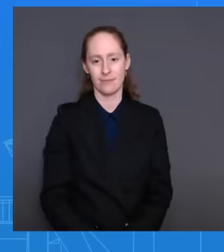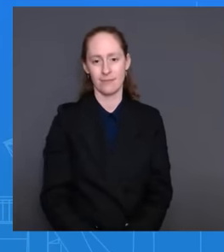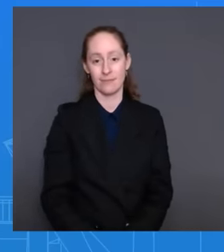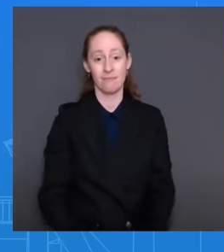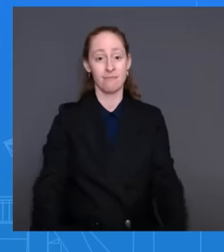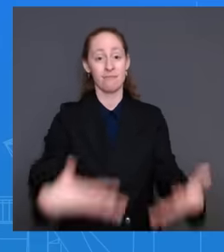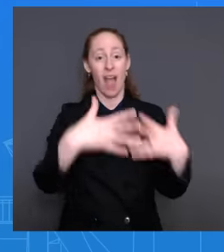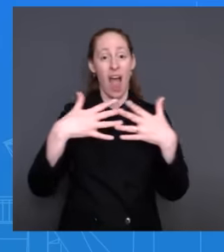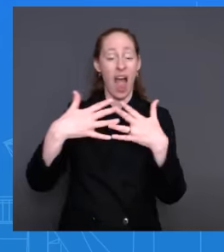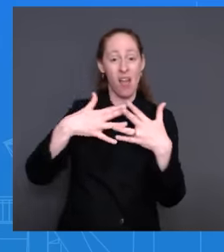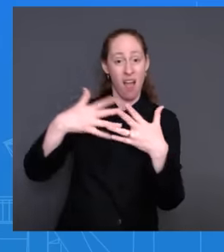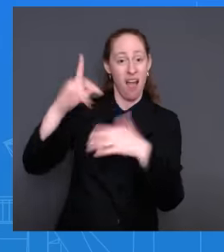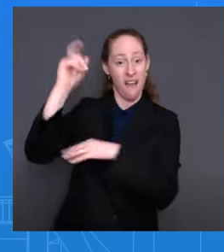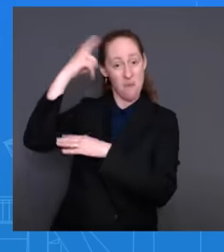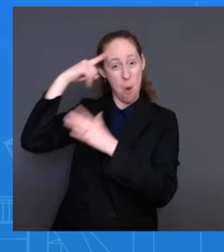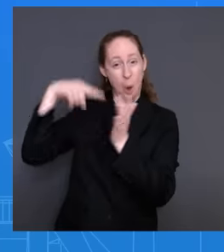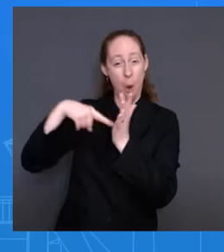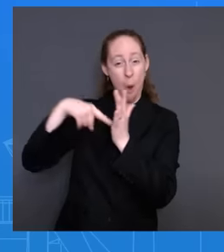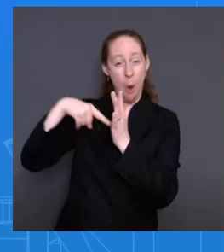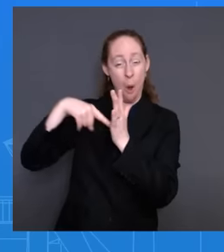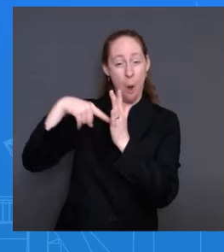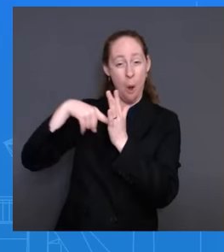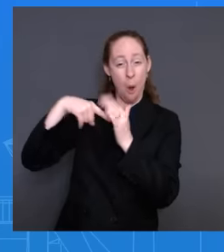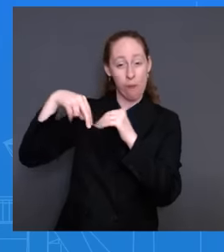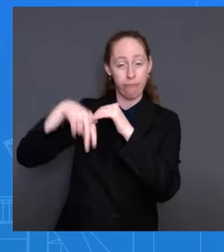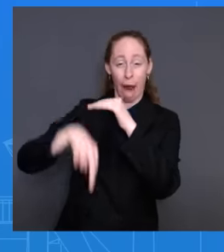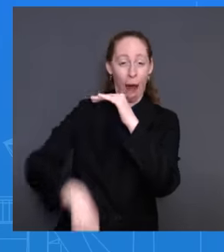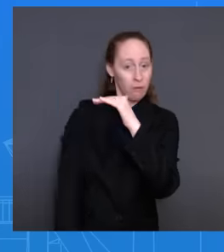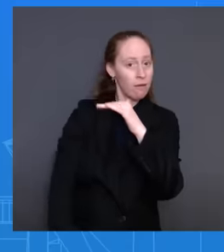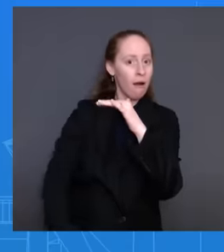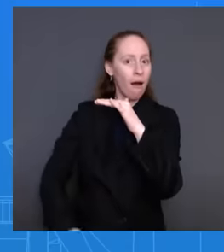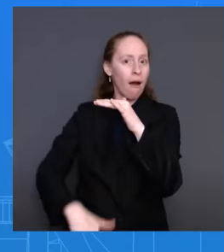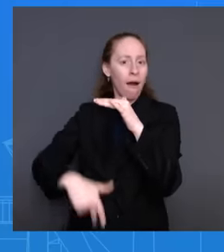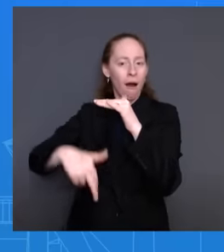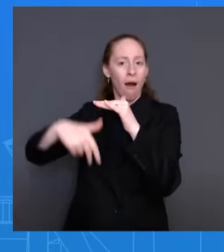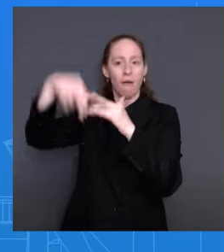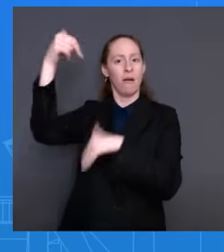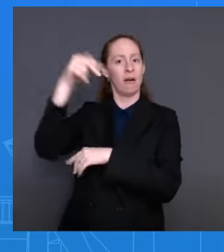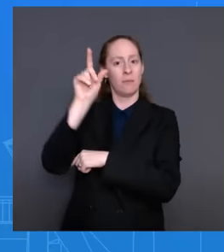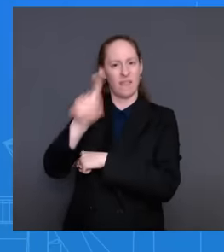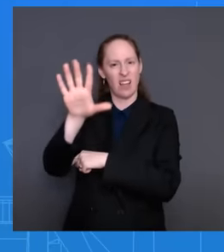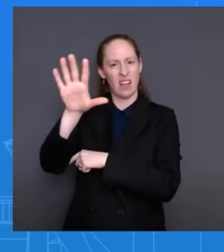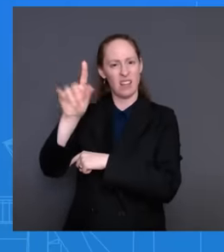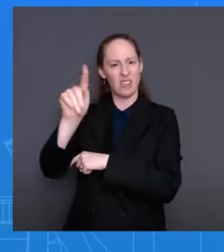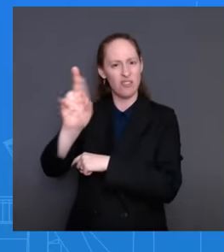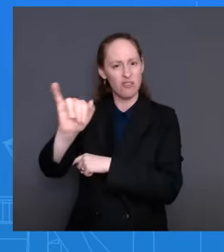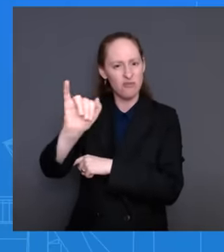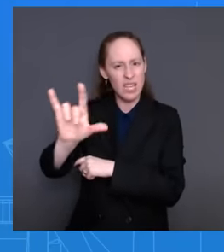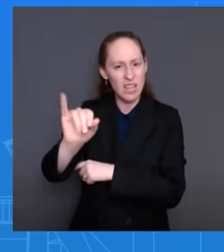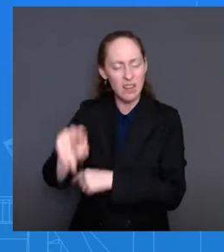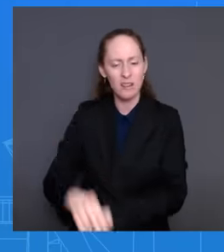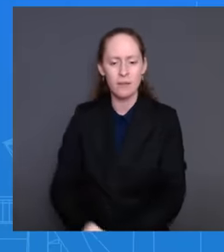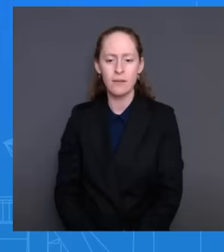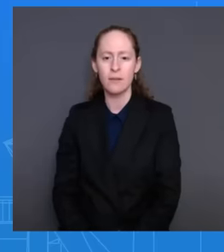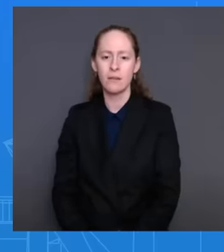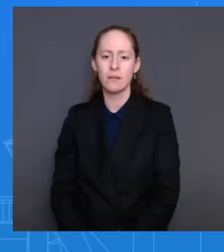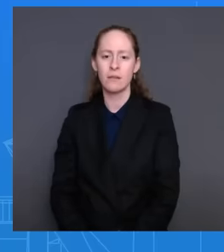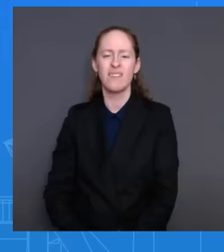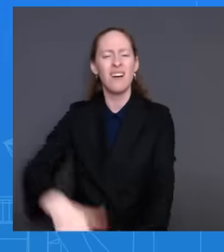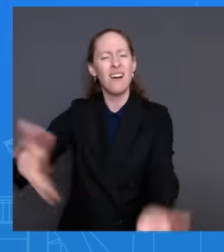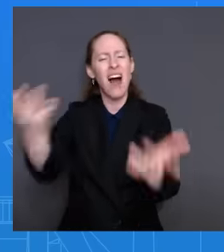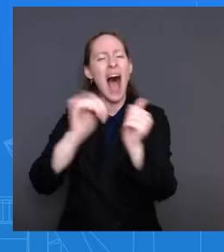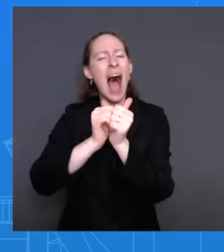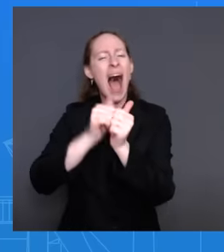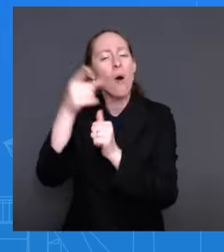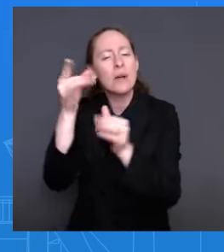actually fell even more in most regions. Is it a problem? Is it a hardship? Is it a crisis? What is it that people are facing? It is. We're just